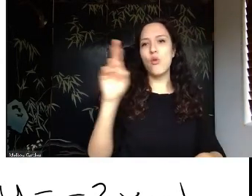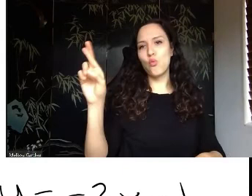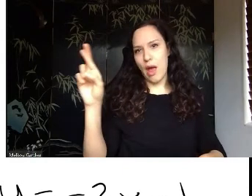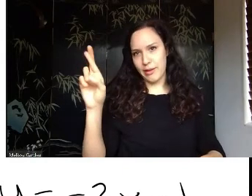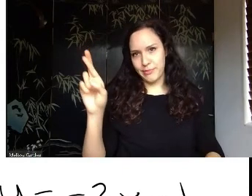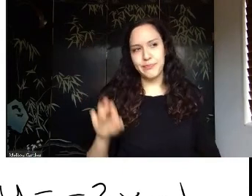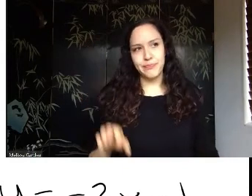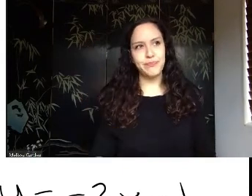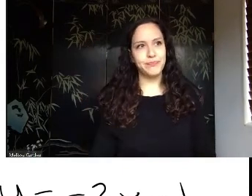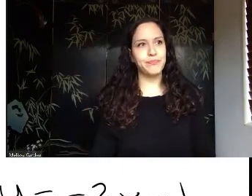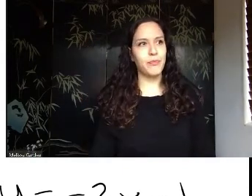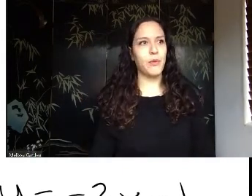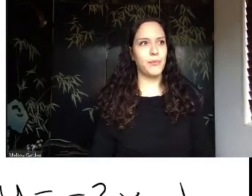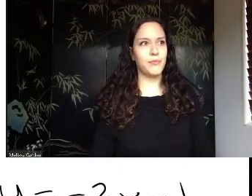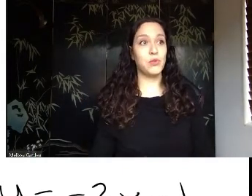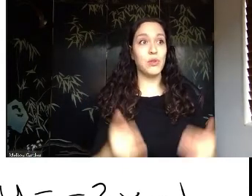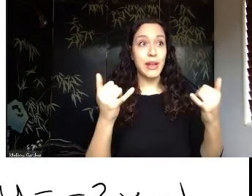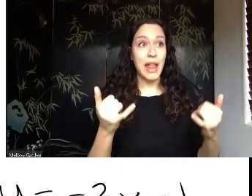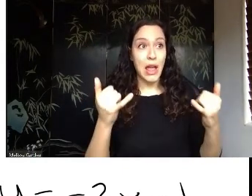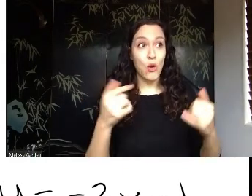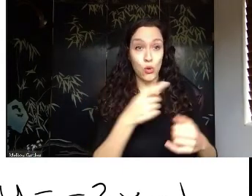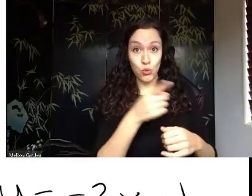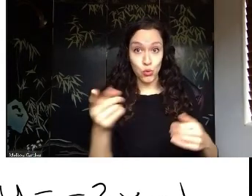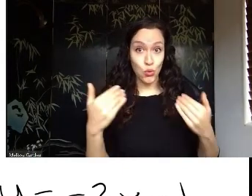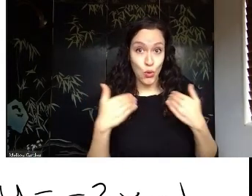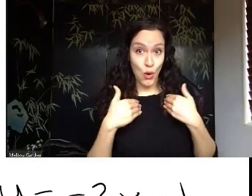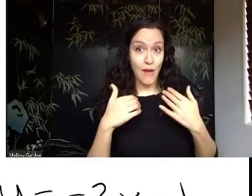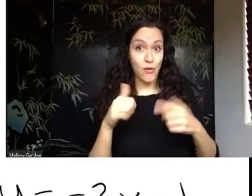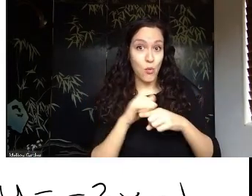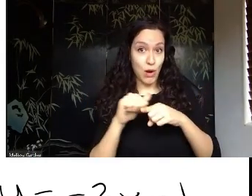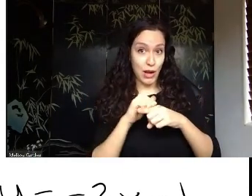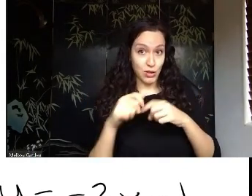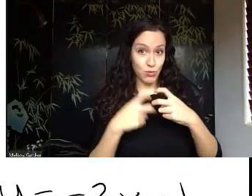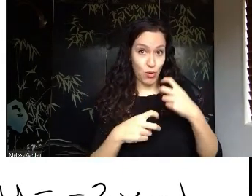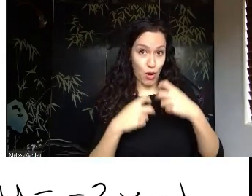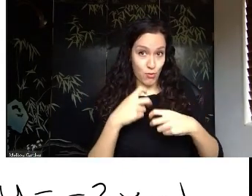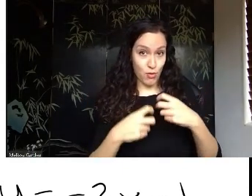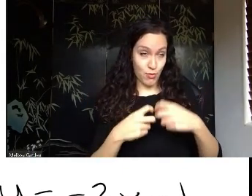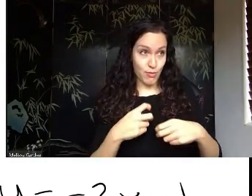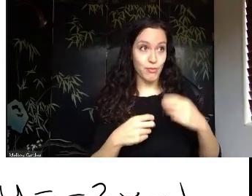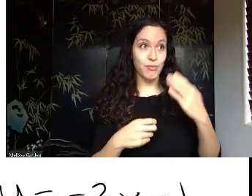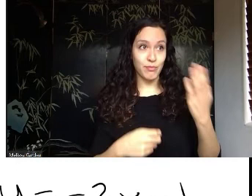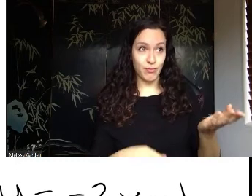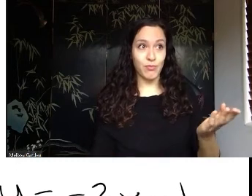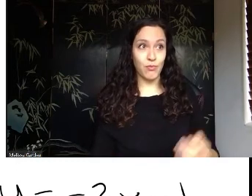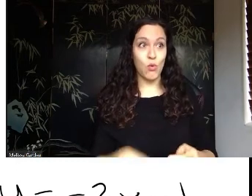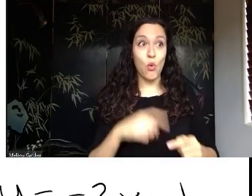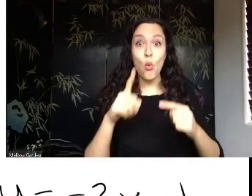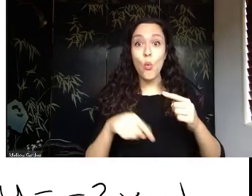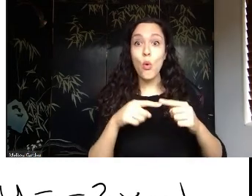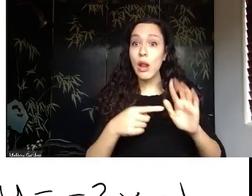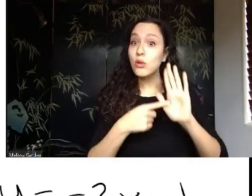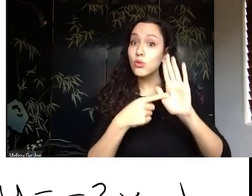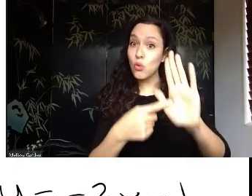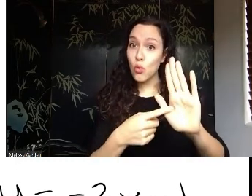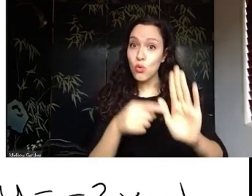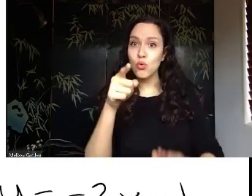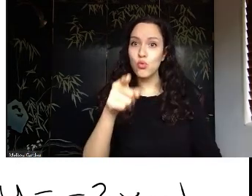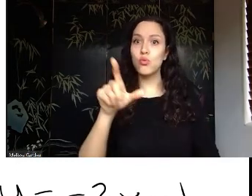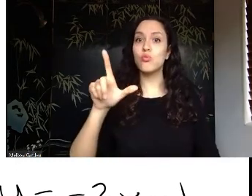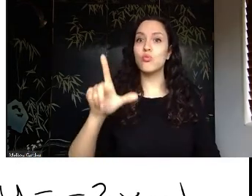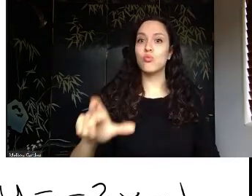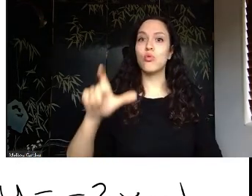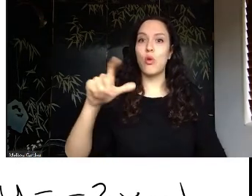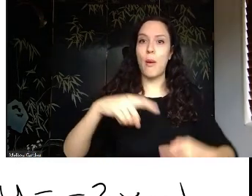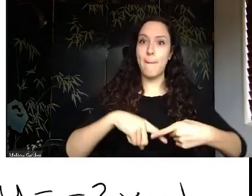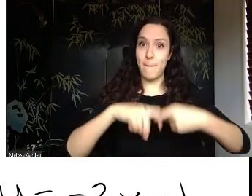Okay, so I'm going to give you one to practice on your own. All right, when I show it to you, press pause, try it